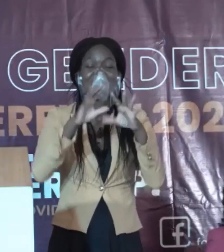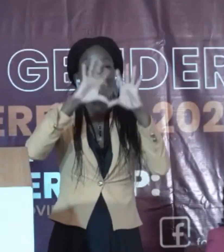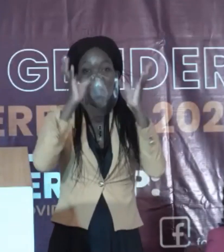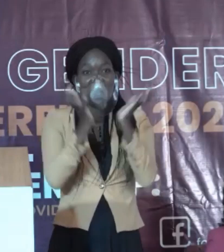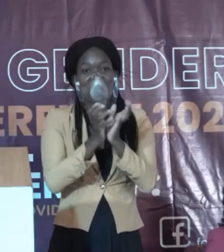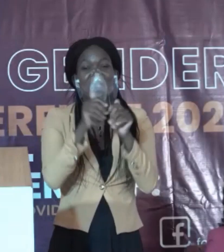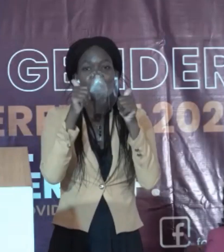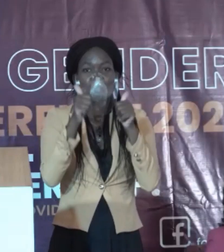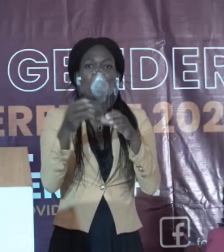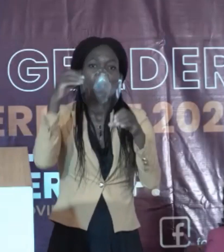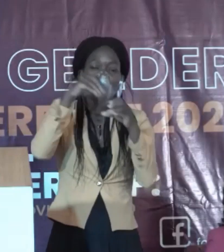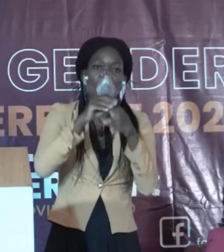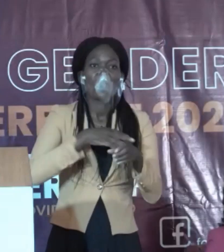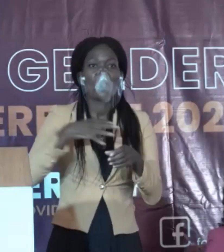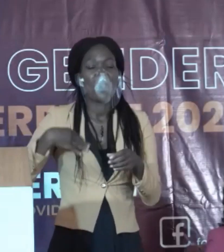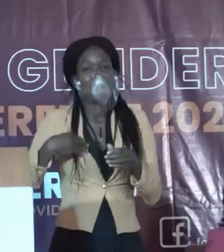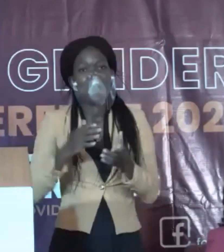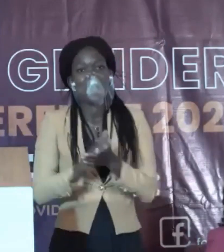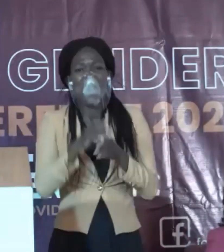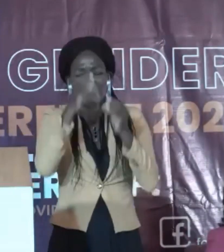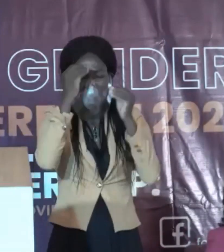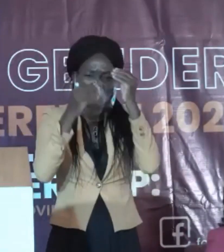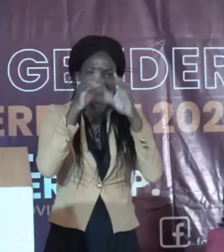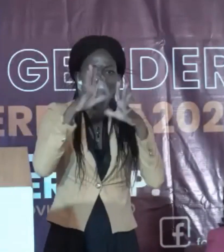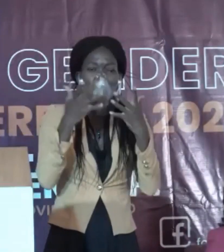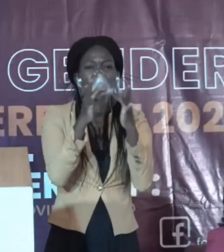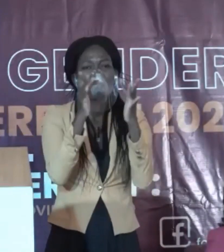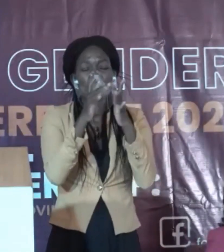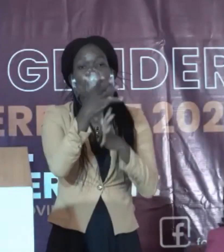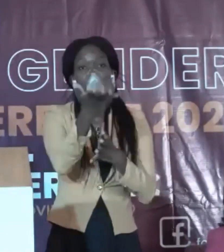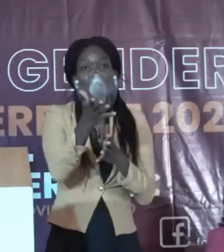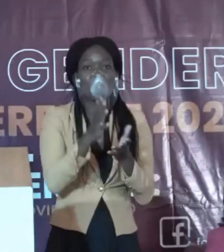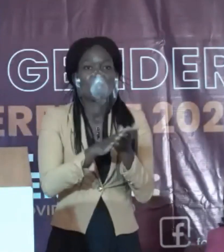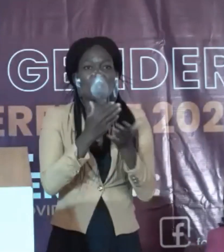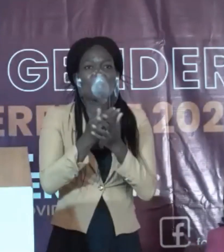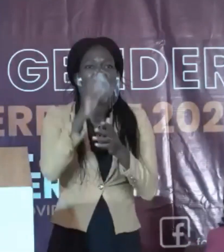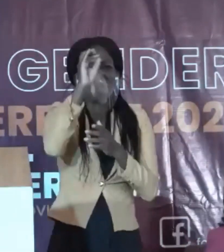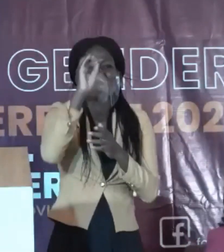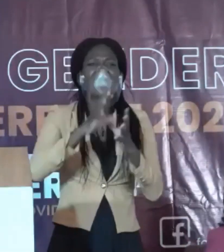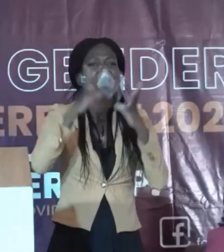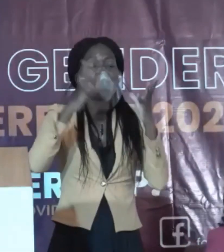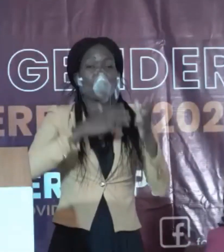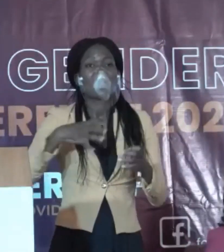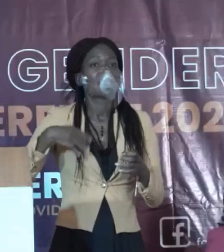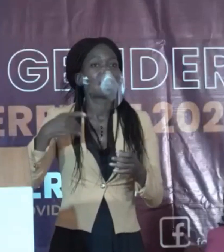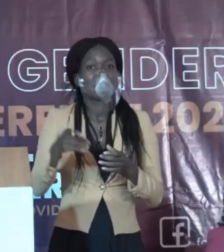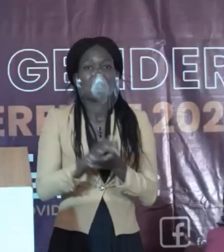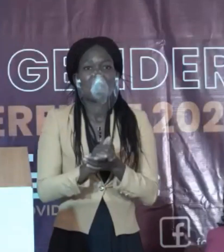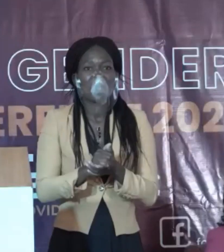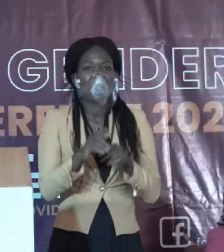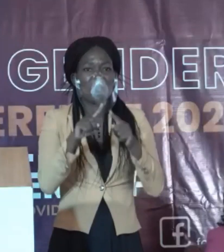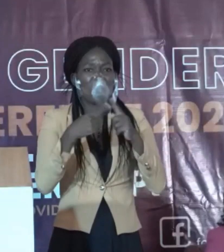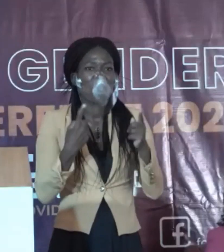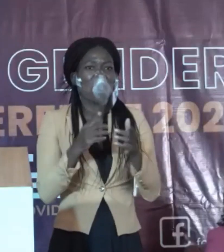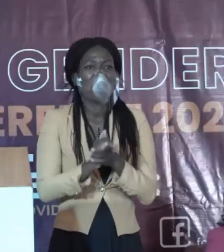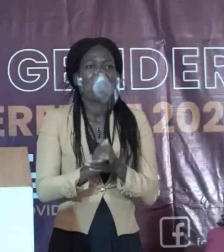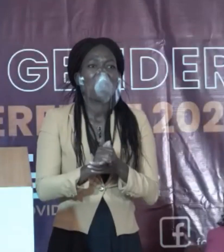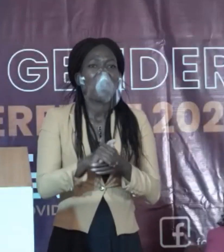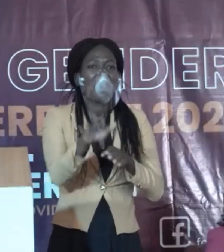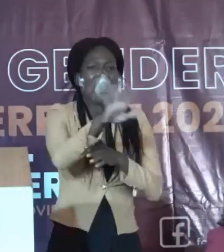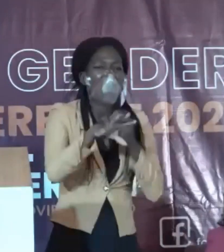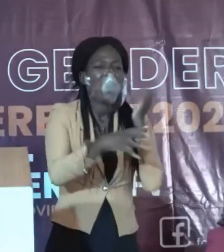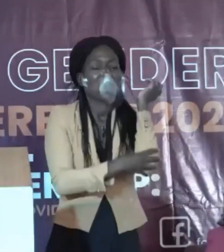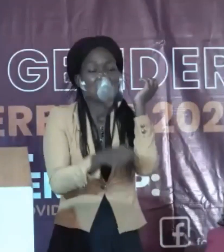in the digital economy for finance and commerce. Currently, a large percentage of women in low-income groups